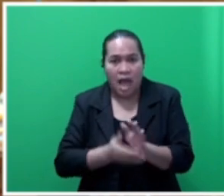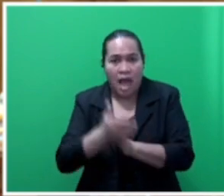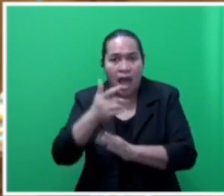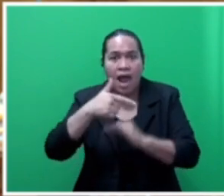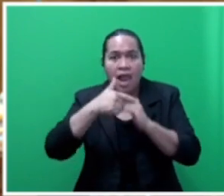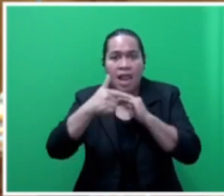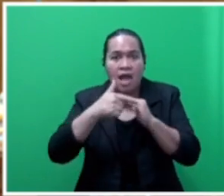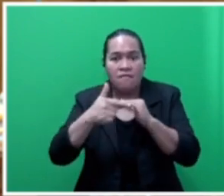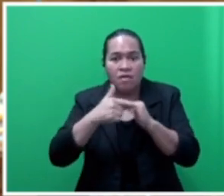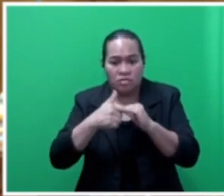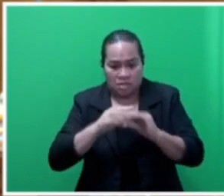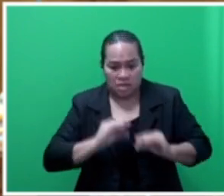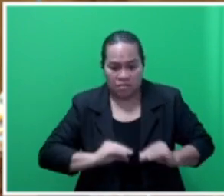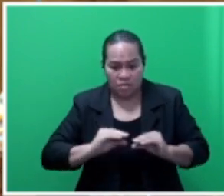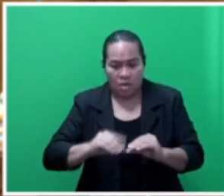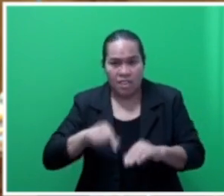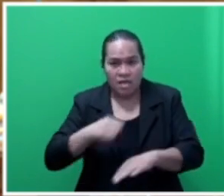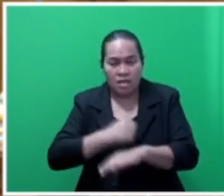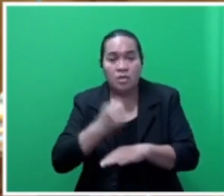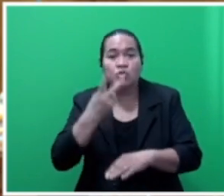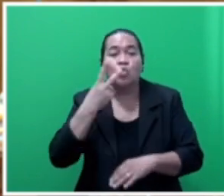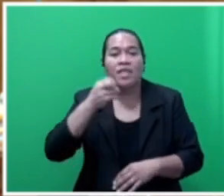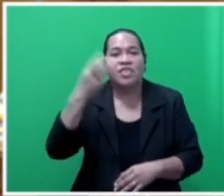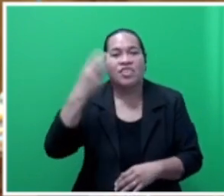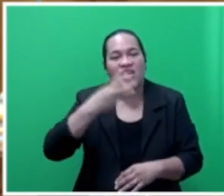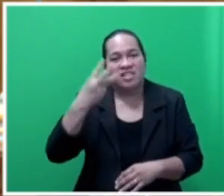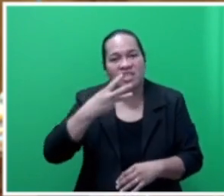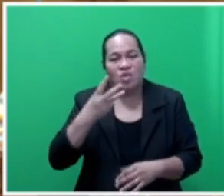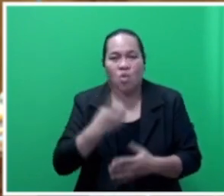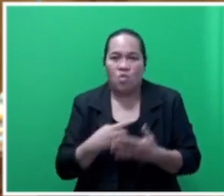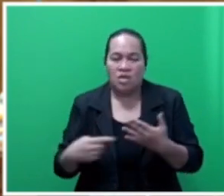of investment on record by this government was in 2013.